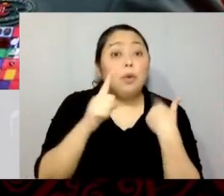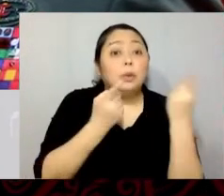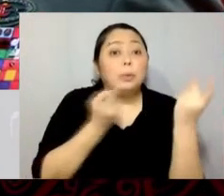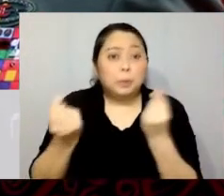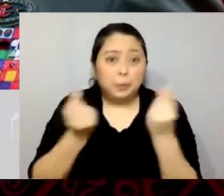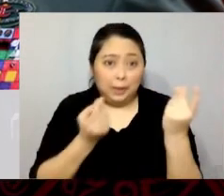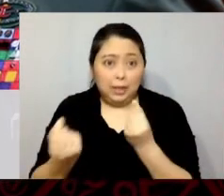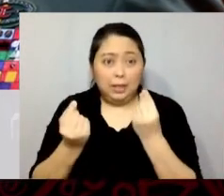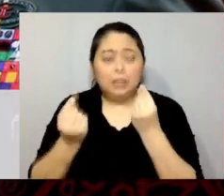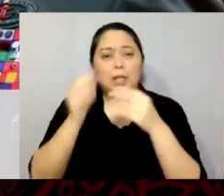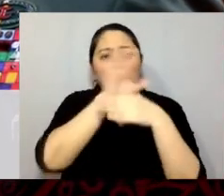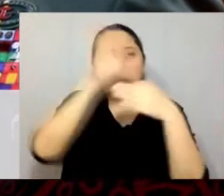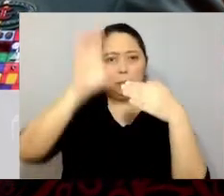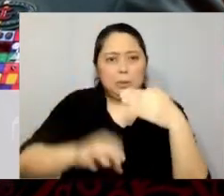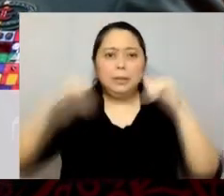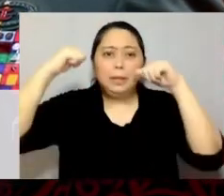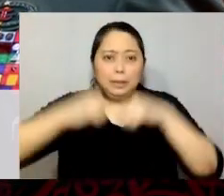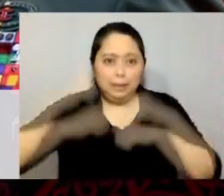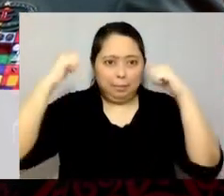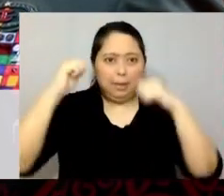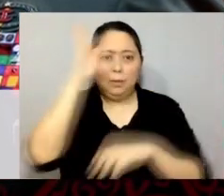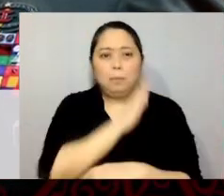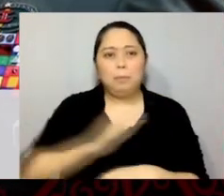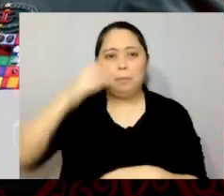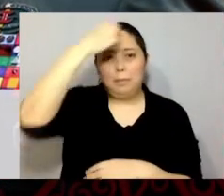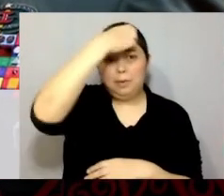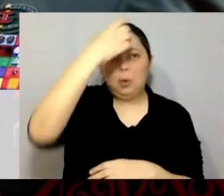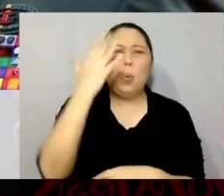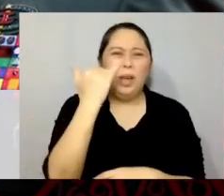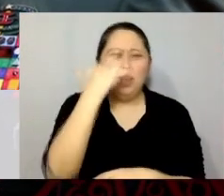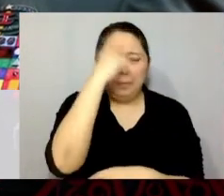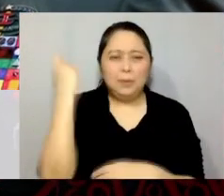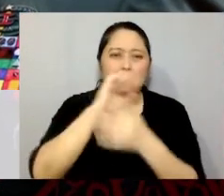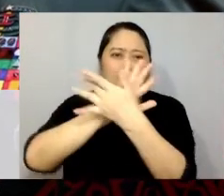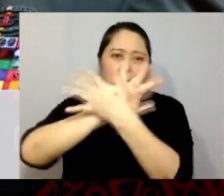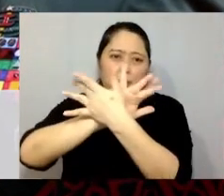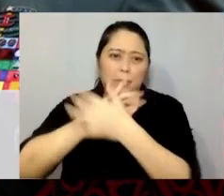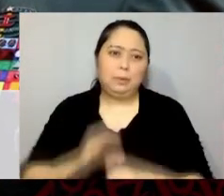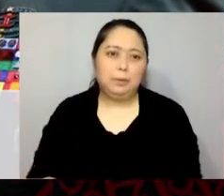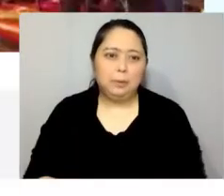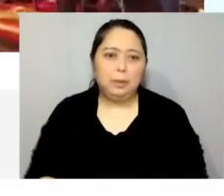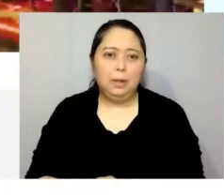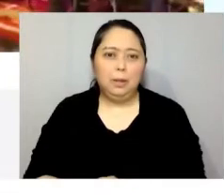of the comprehensive agreement on the Bangsamoro due to the coronavirus pandemic.